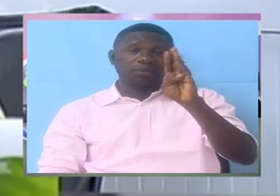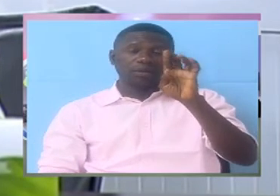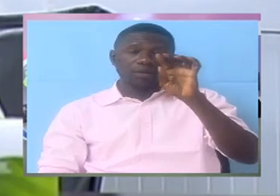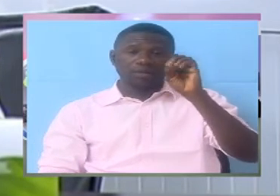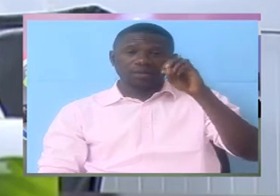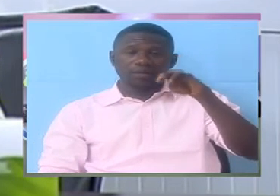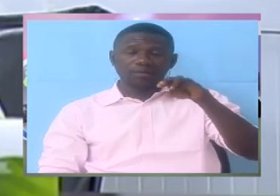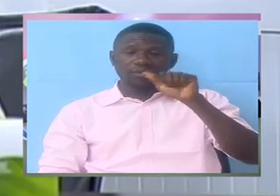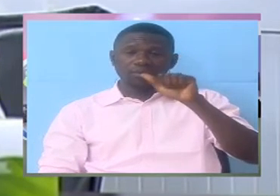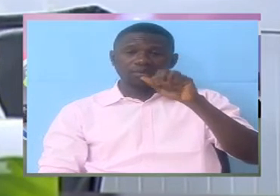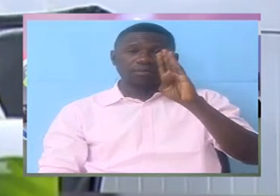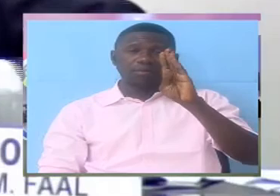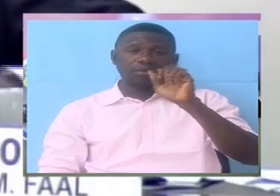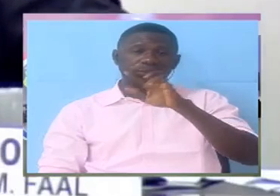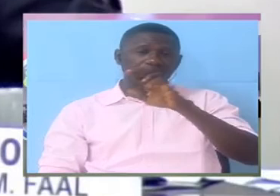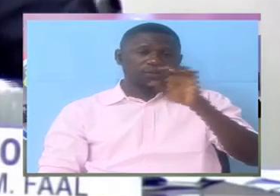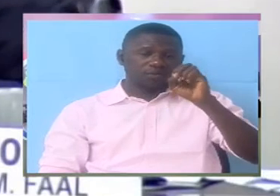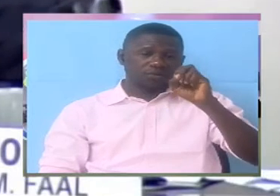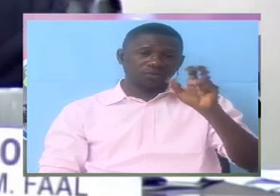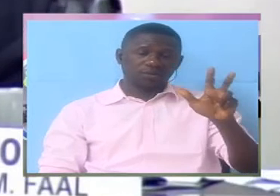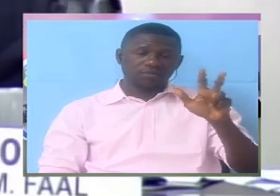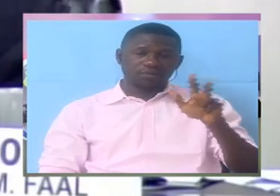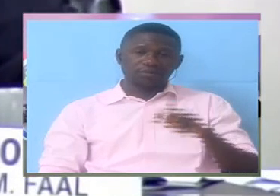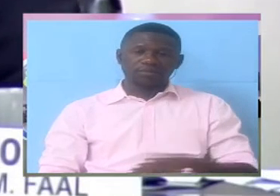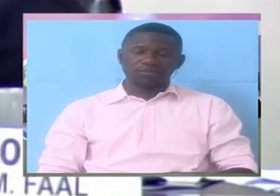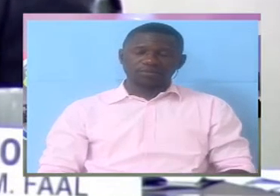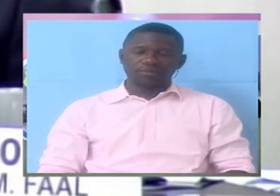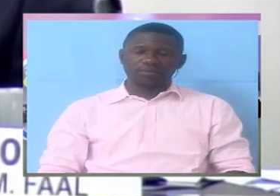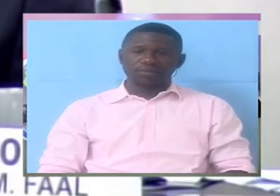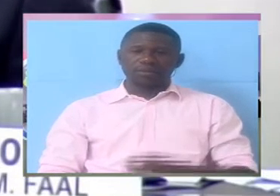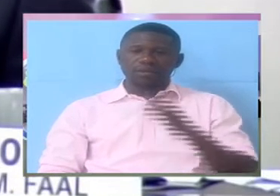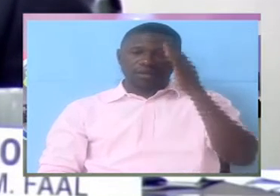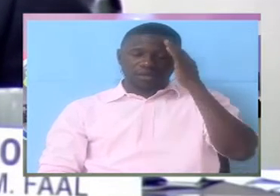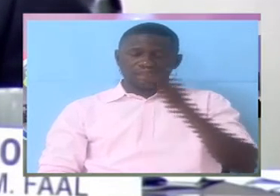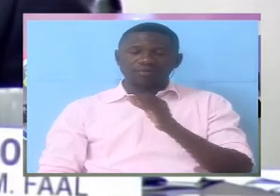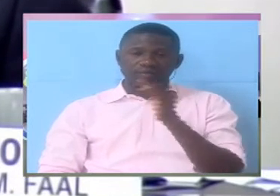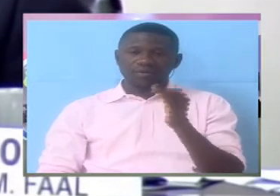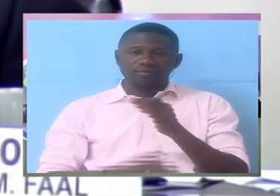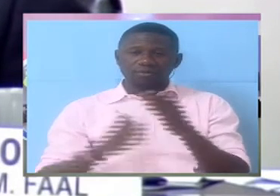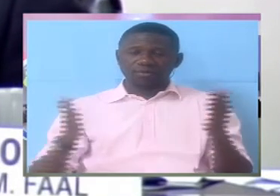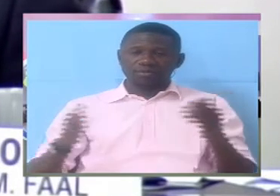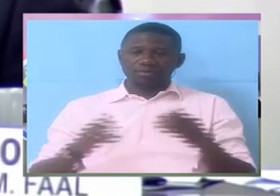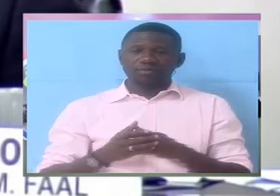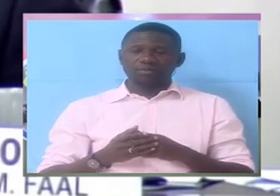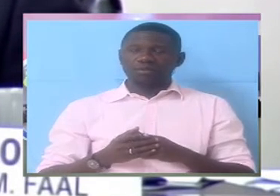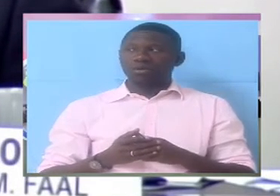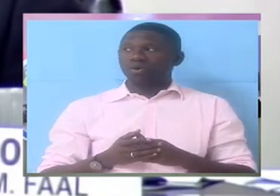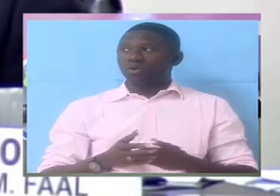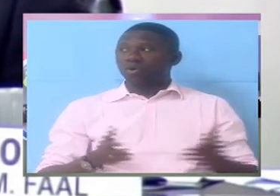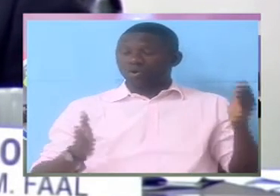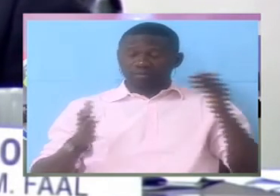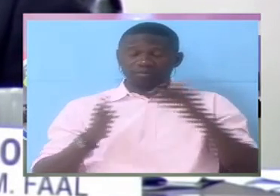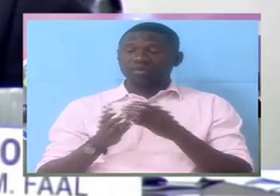Ha, Council. Thank you very much. Mbarabak. I still have many to come.